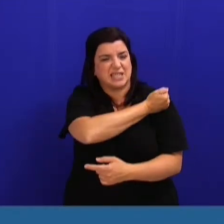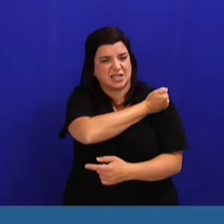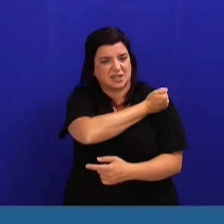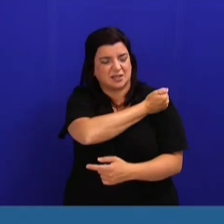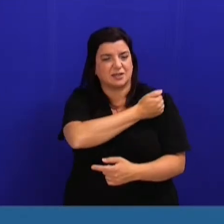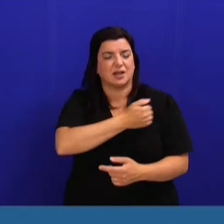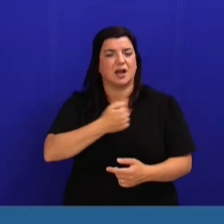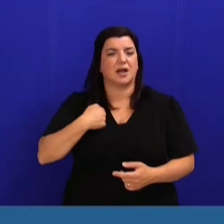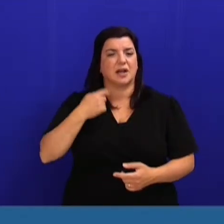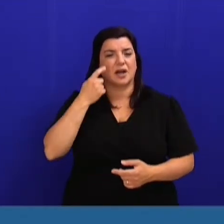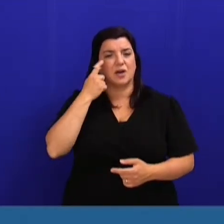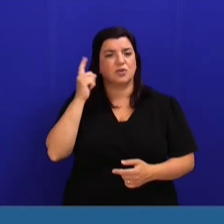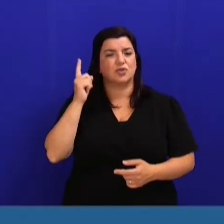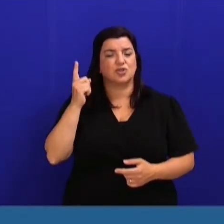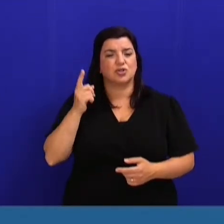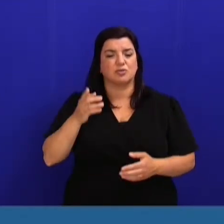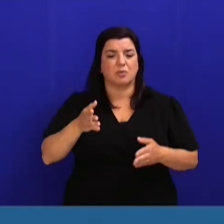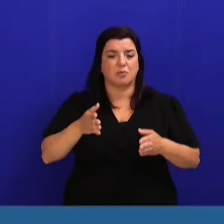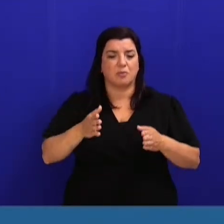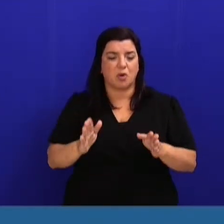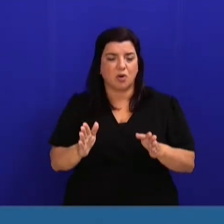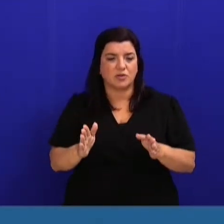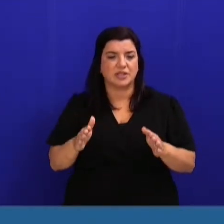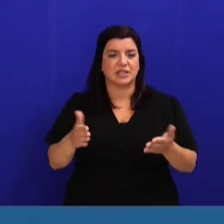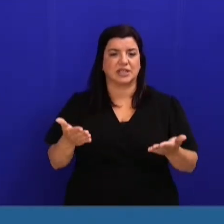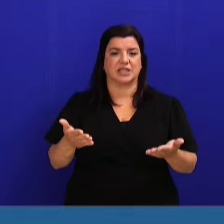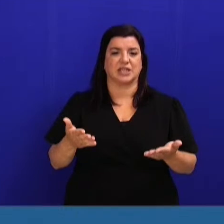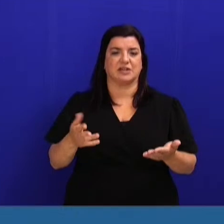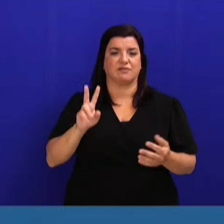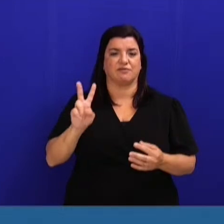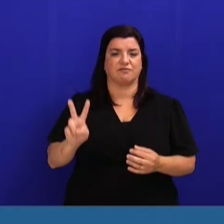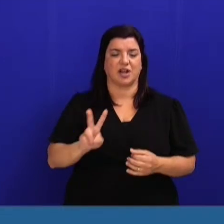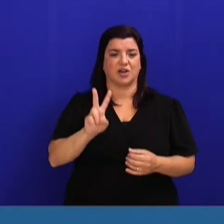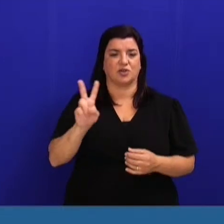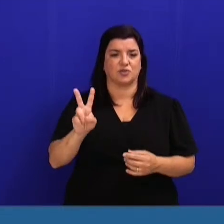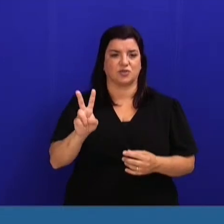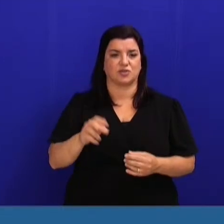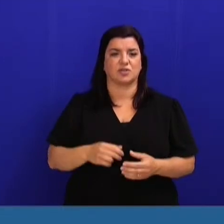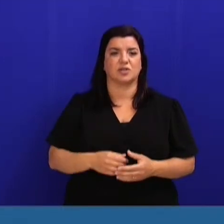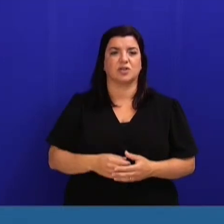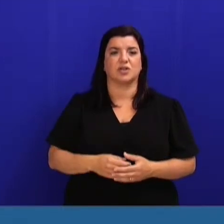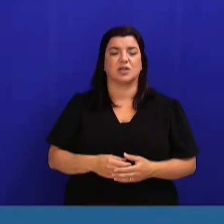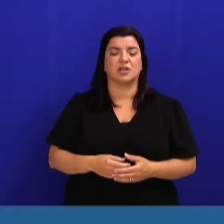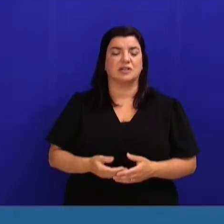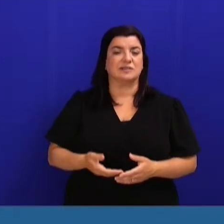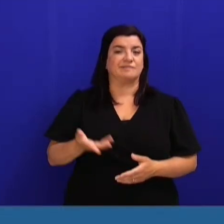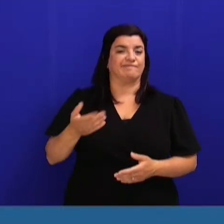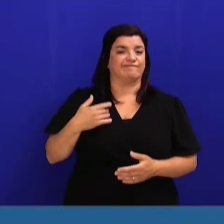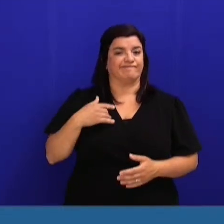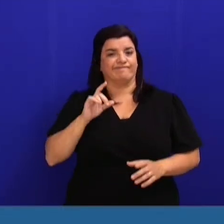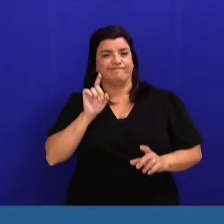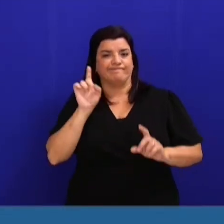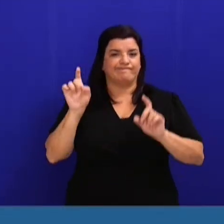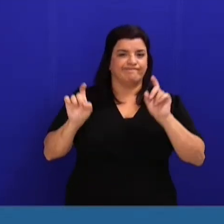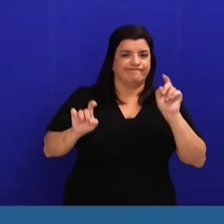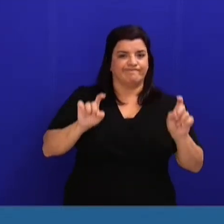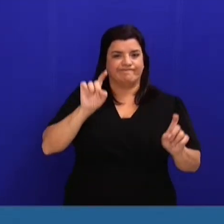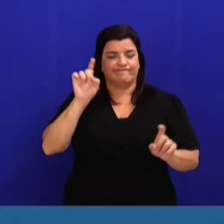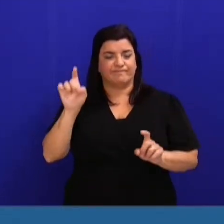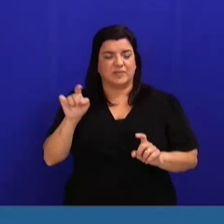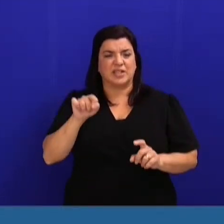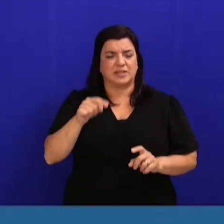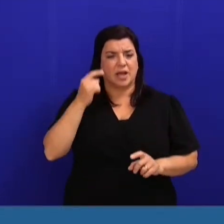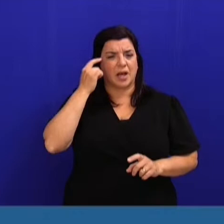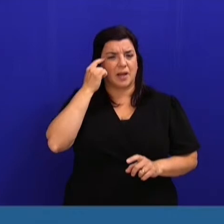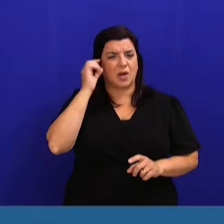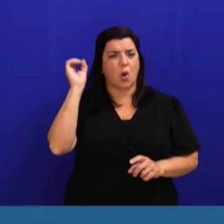nħarsu b'mod partikolari lejn dawk li fil-bidu kienu daqsxejn aktar xettiċi minn oħrajn dwar il-vaċċin. Rajtu li l-opinjonijiet inbidlu